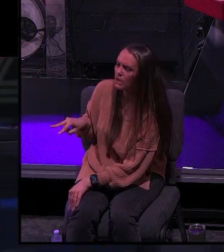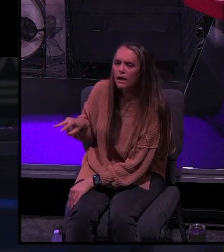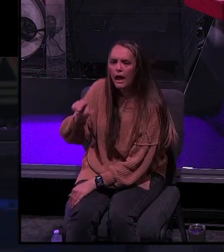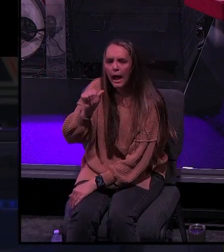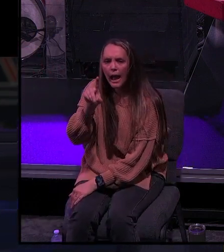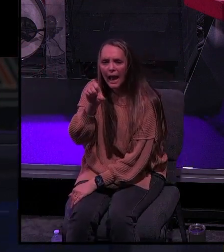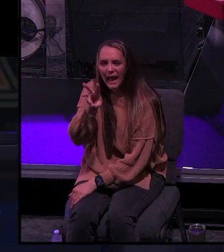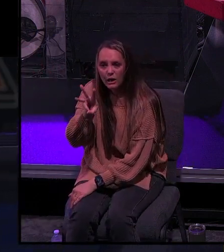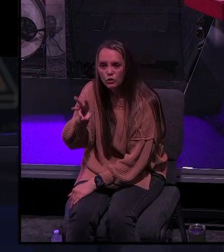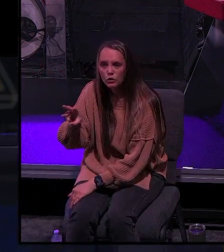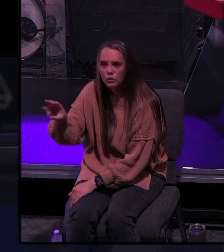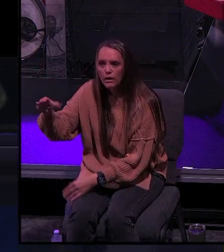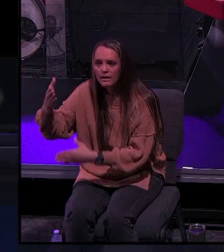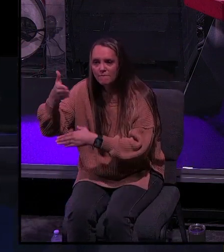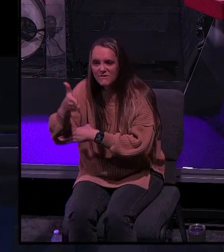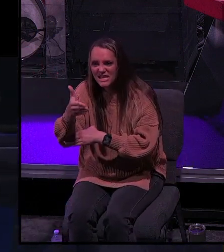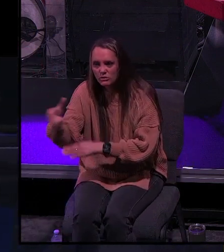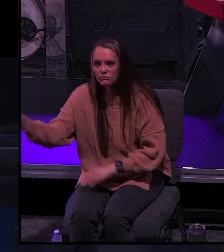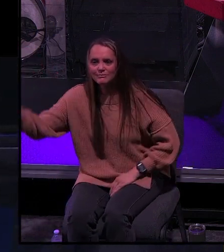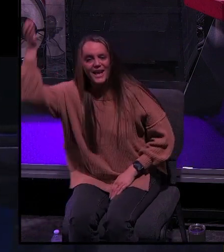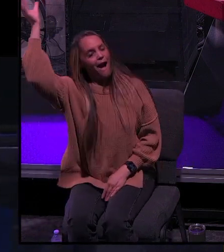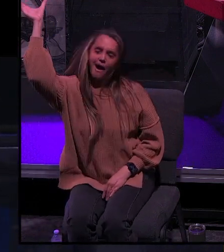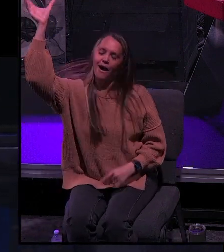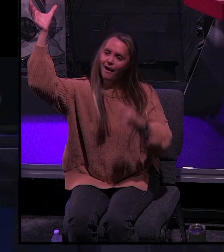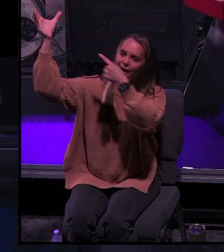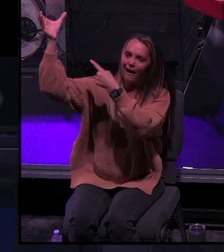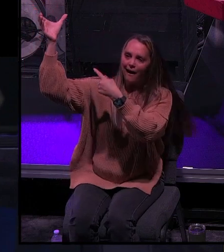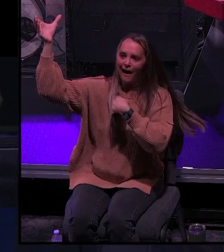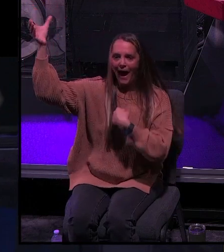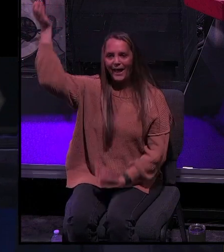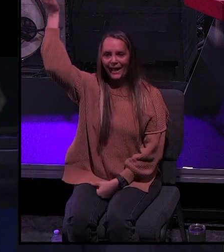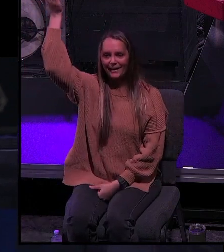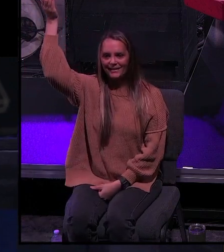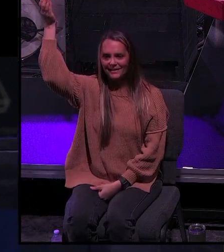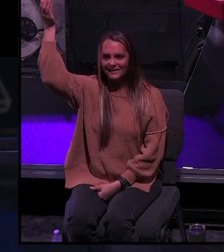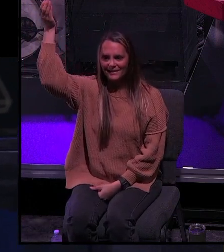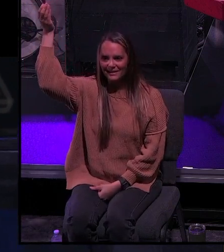with a fish in his hand. It's wiggling. He goes, "Look, Dad, I caught the fish."